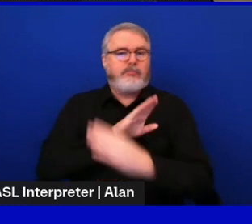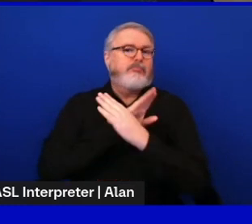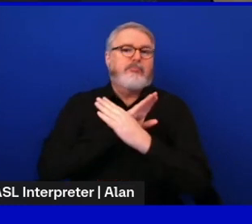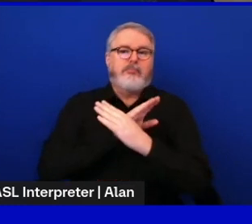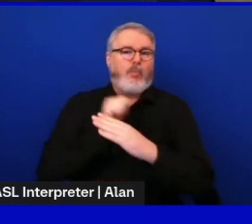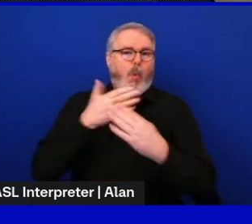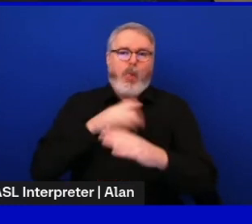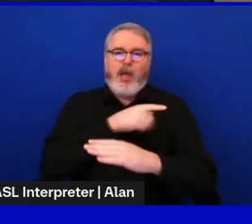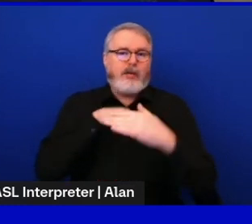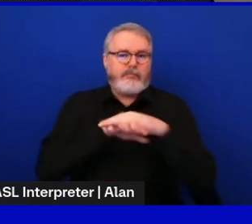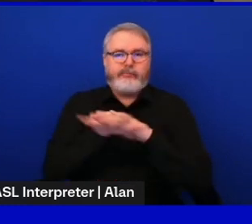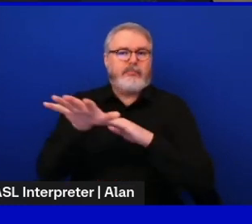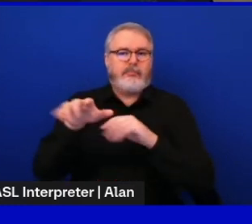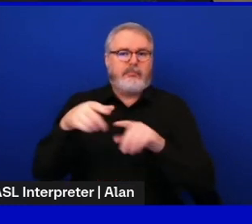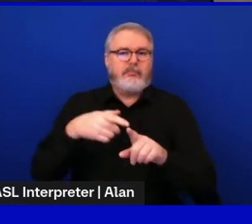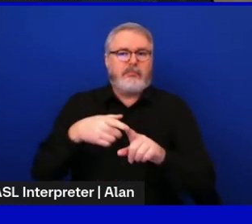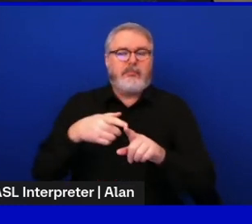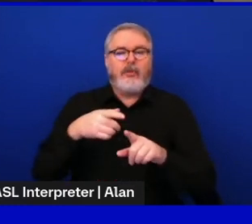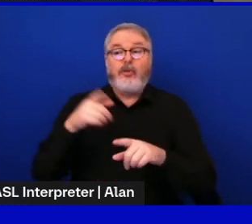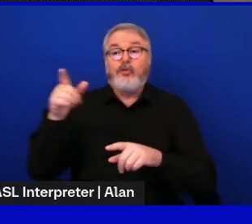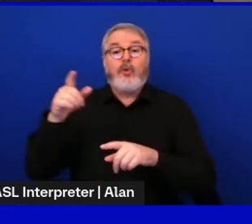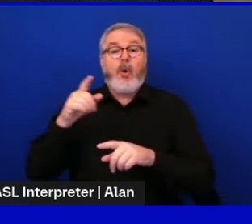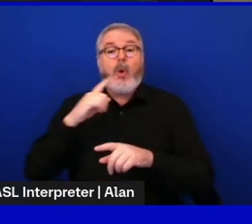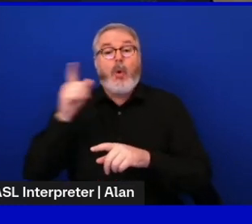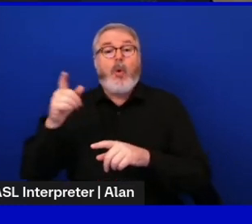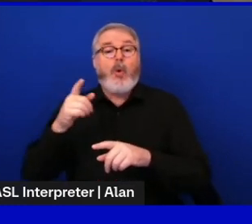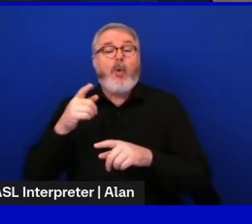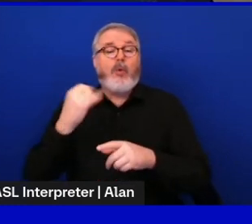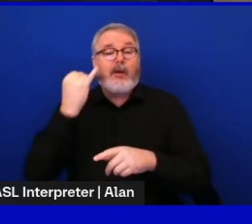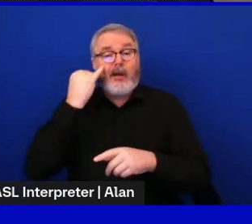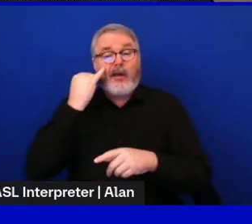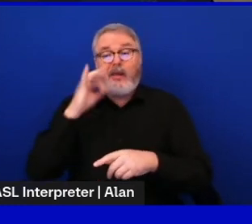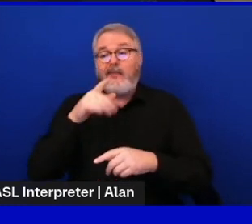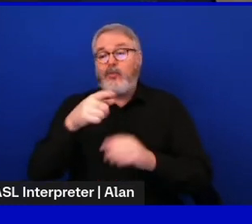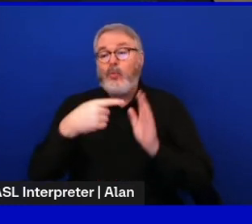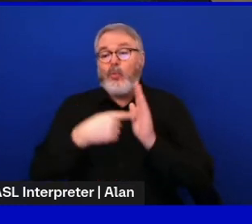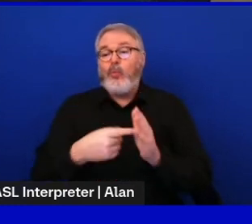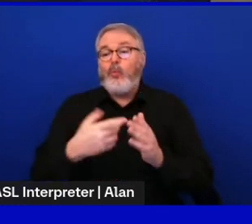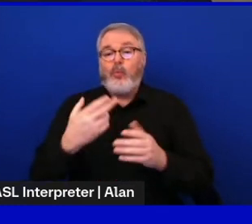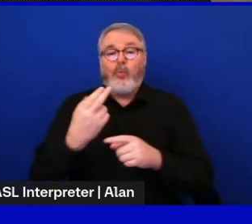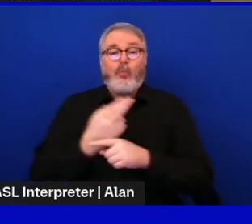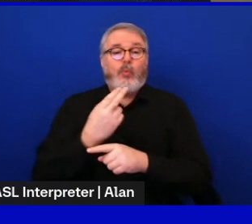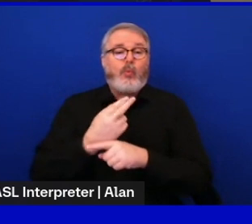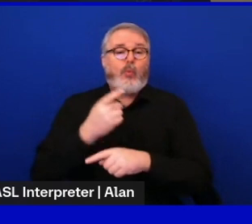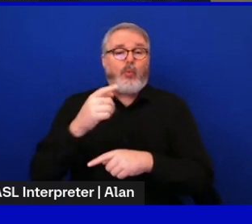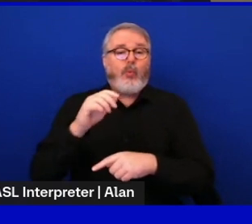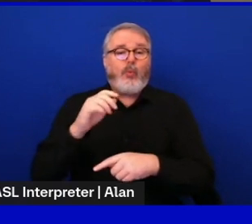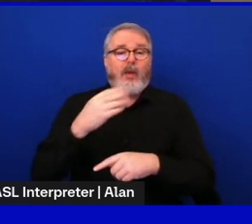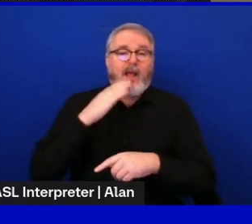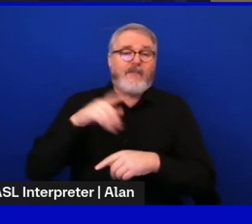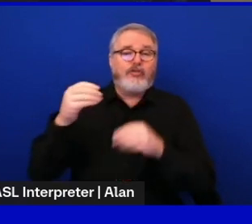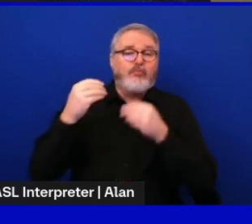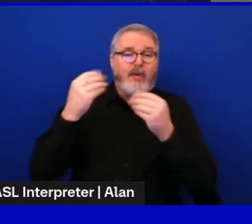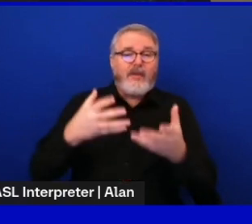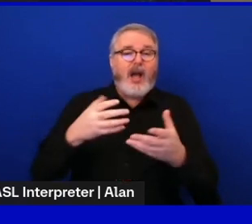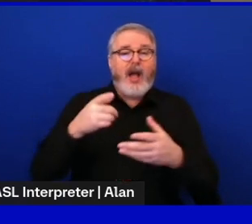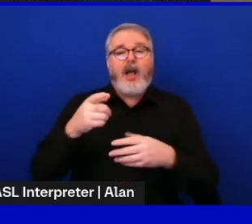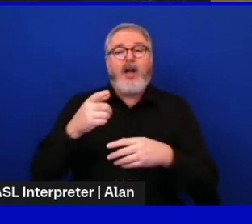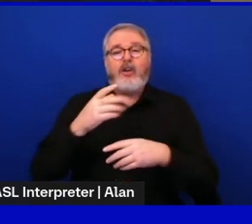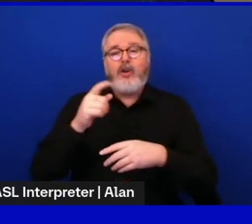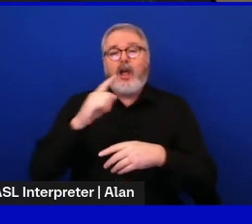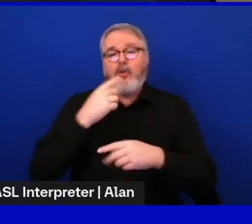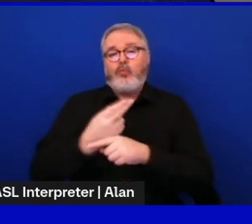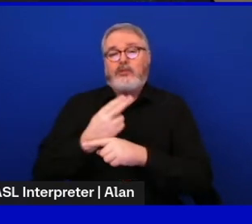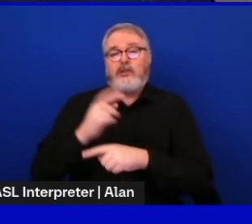The providers have implemented that natively as well. So for example, if you're using, let's say, AWS provider and you're provisioning RDS database,